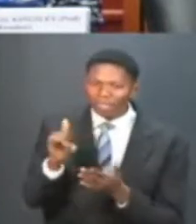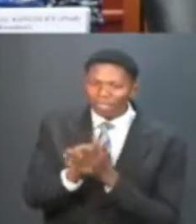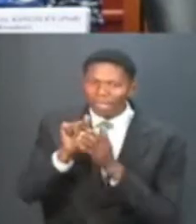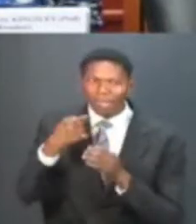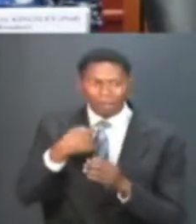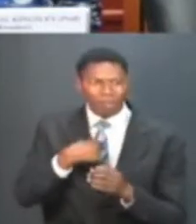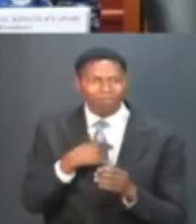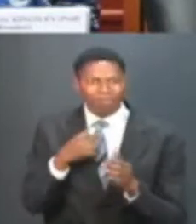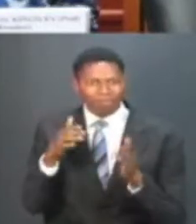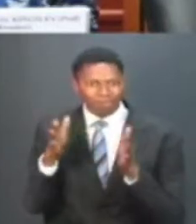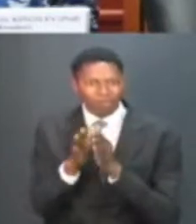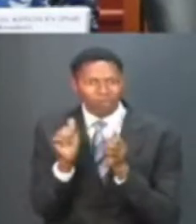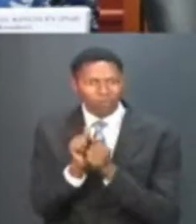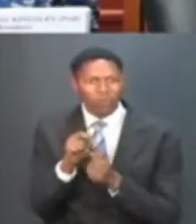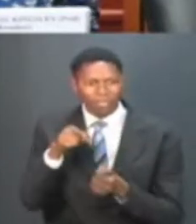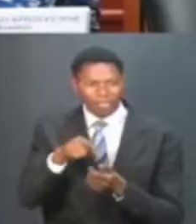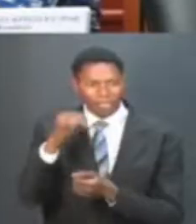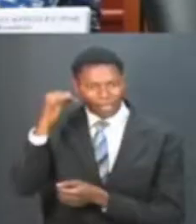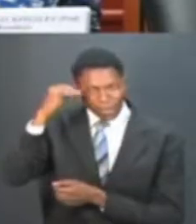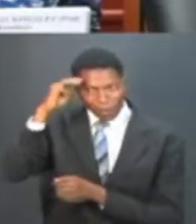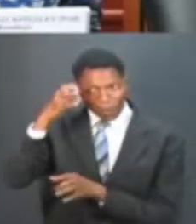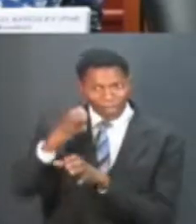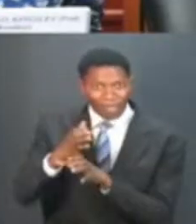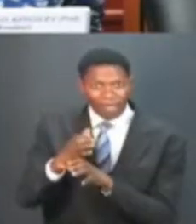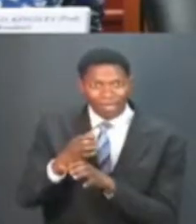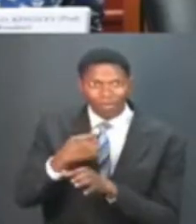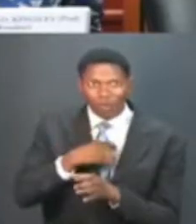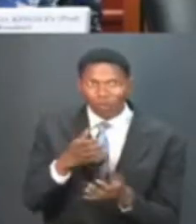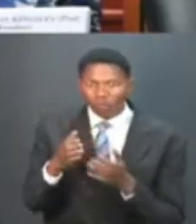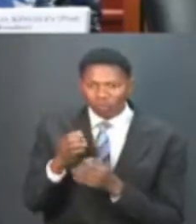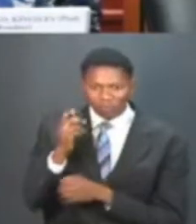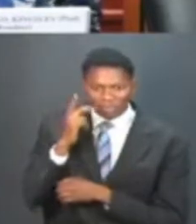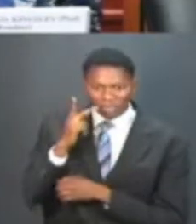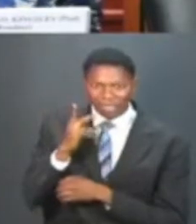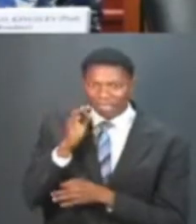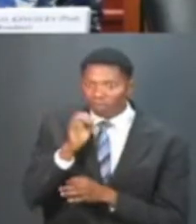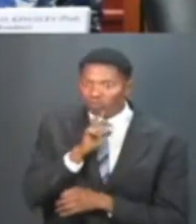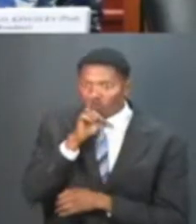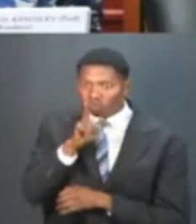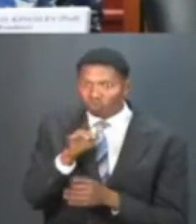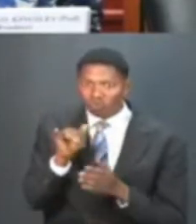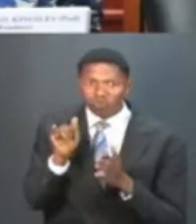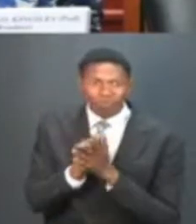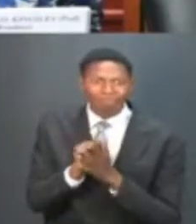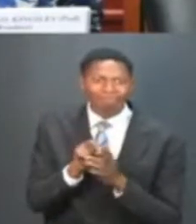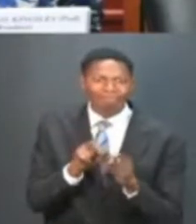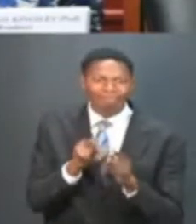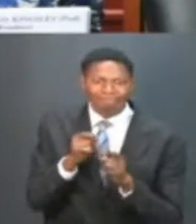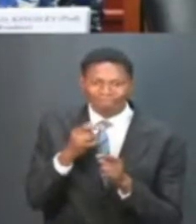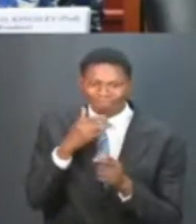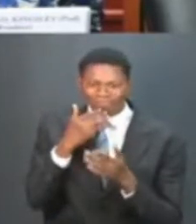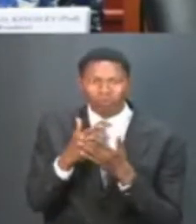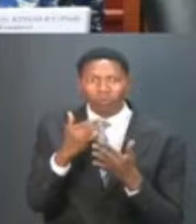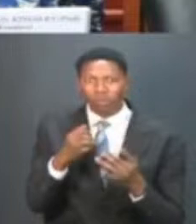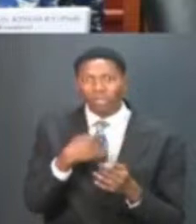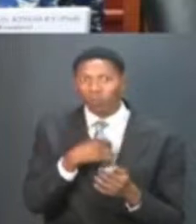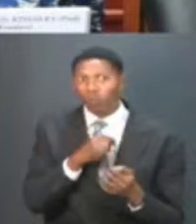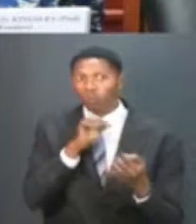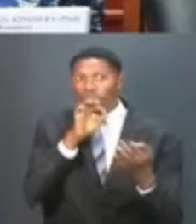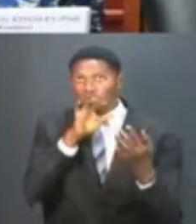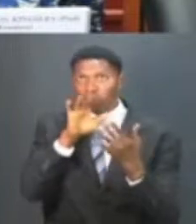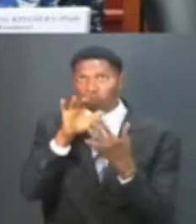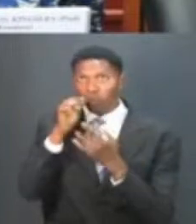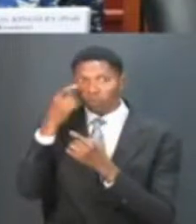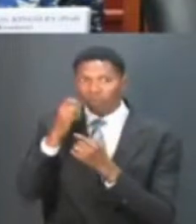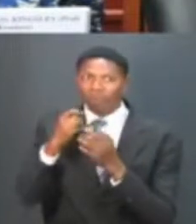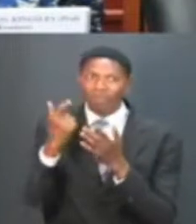this Ghana Medical Care Trust. We stand to see if indeed that is the objective. And very well, there will be hope for Ghanaians